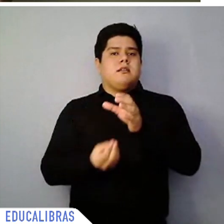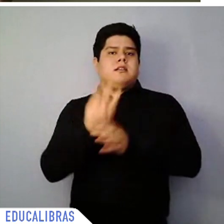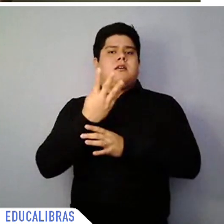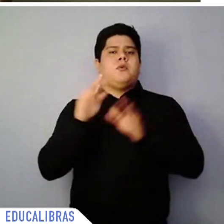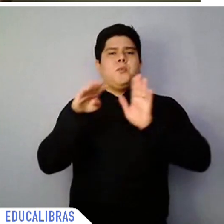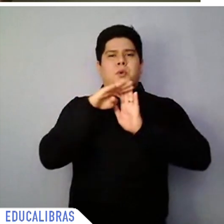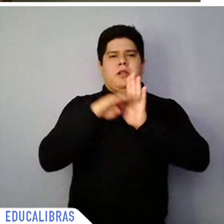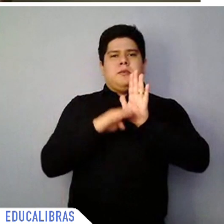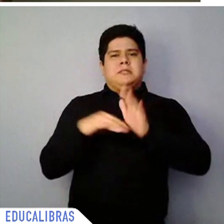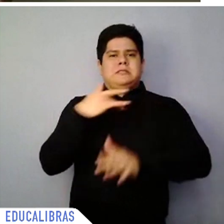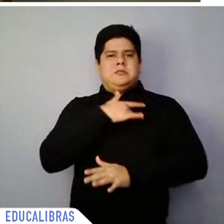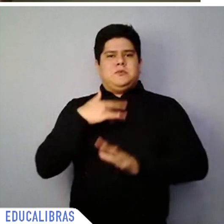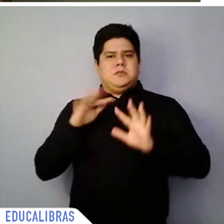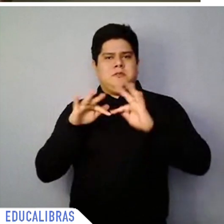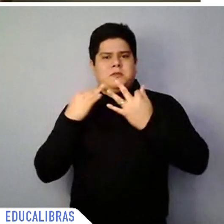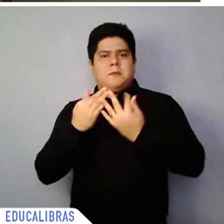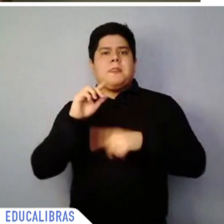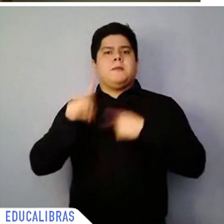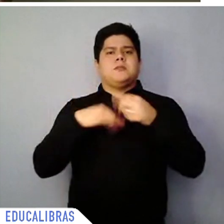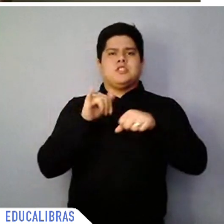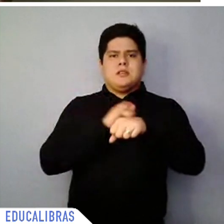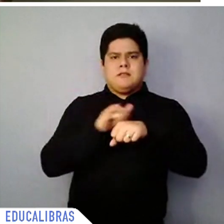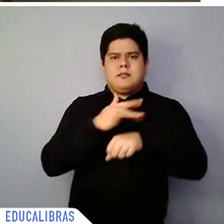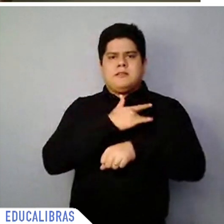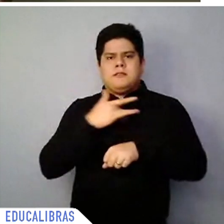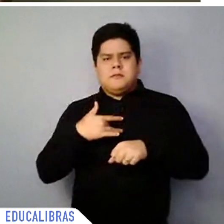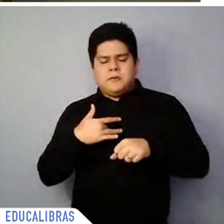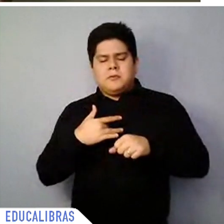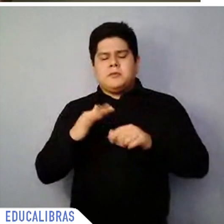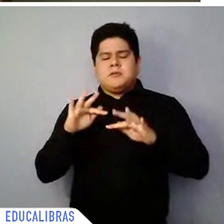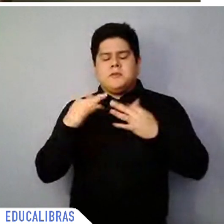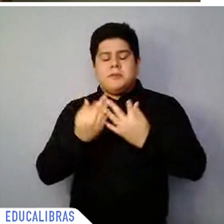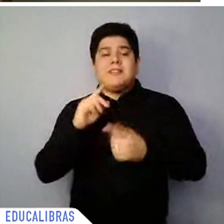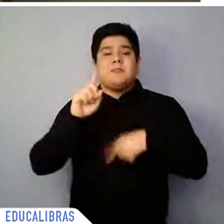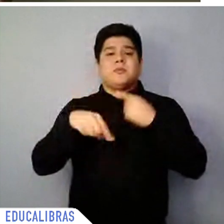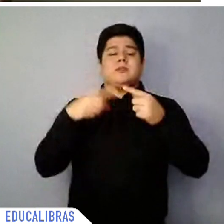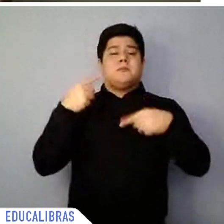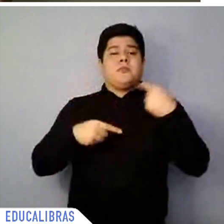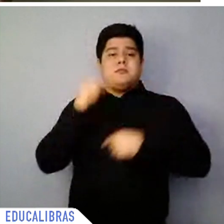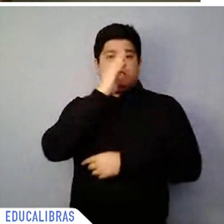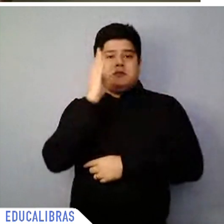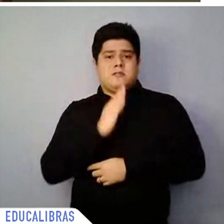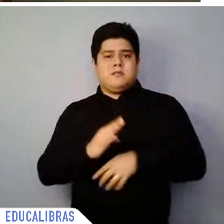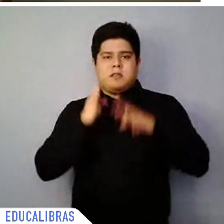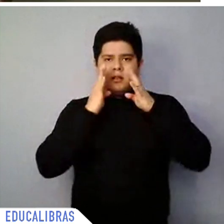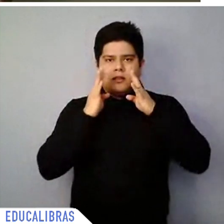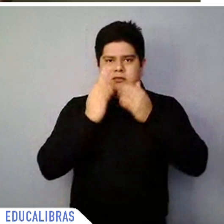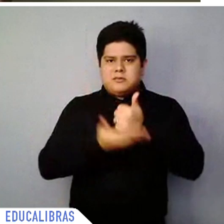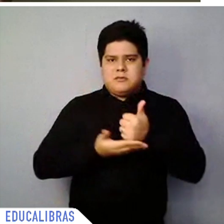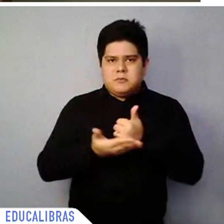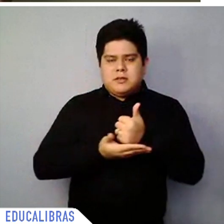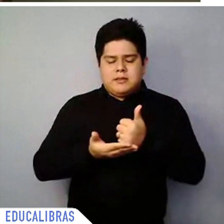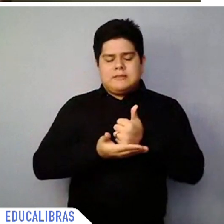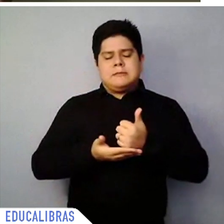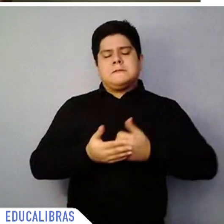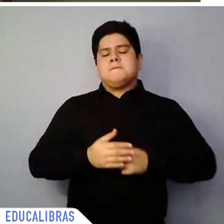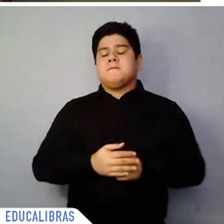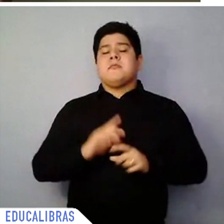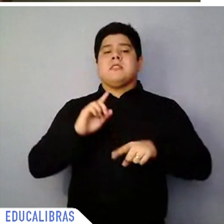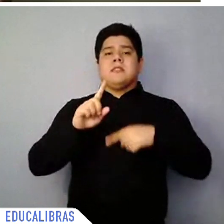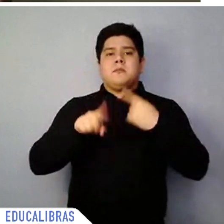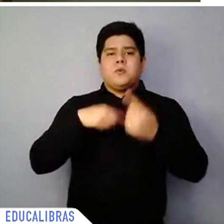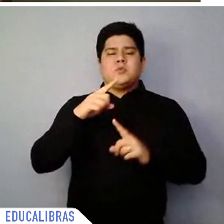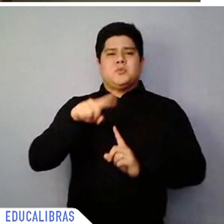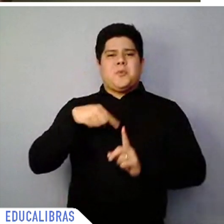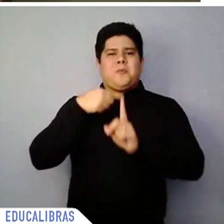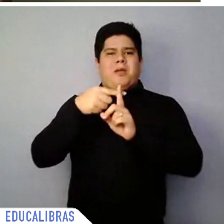creation of the family health program and the strategy that encompasses it, and the basic attention program when I was acting